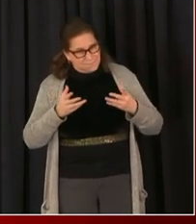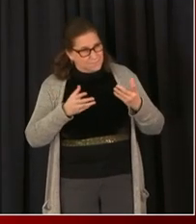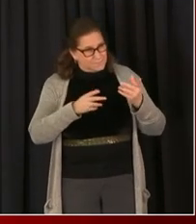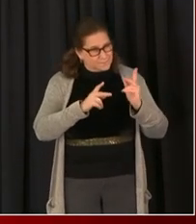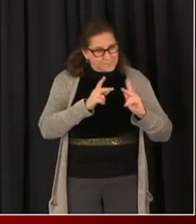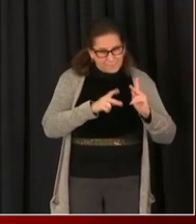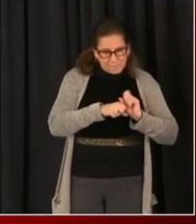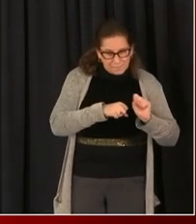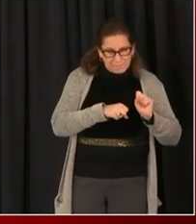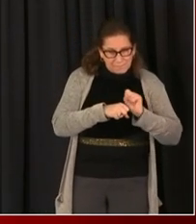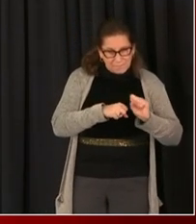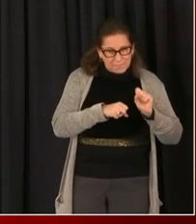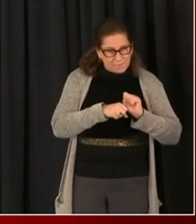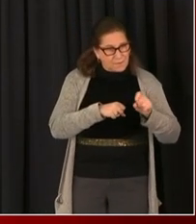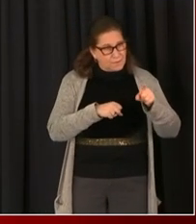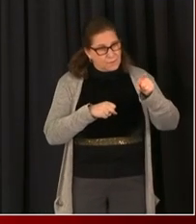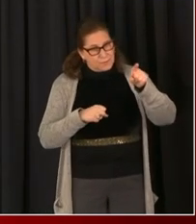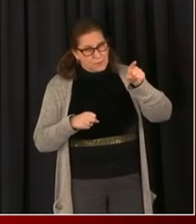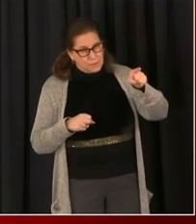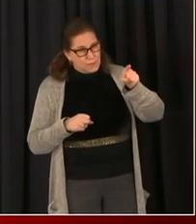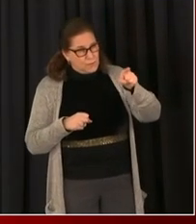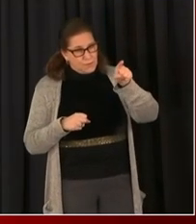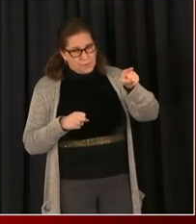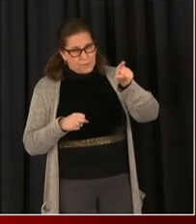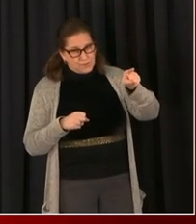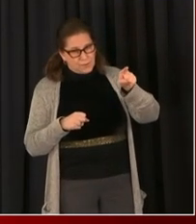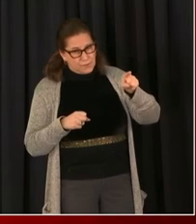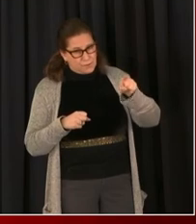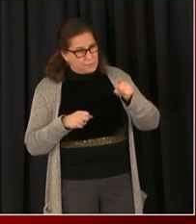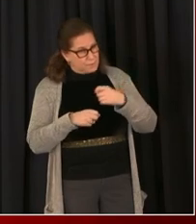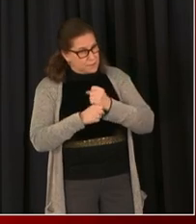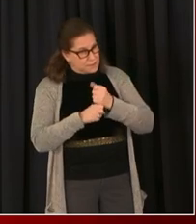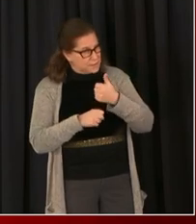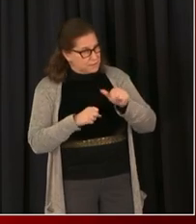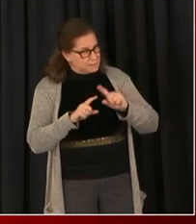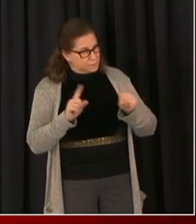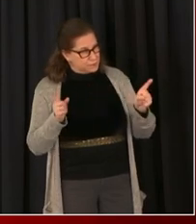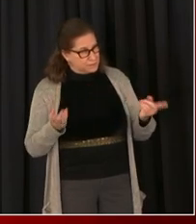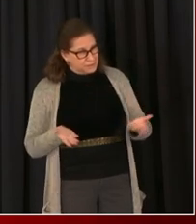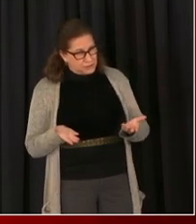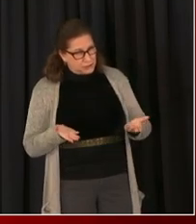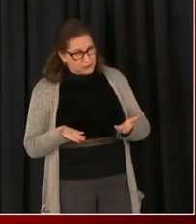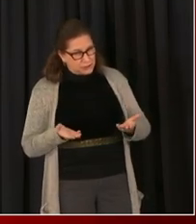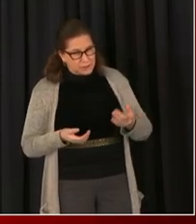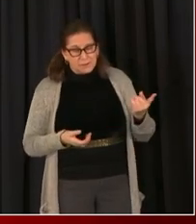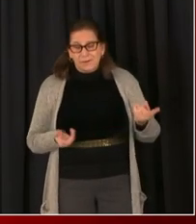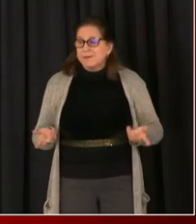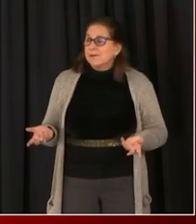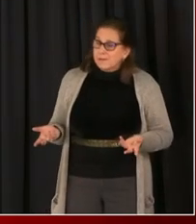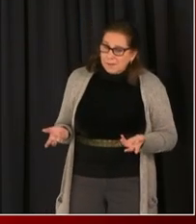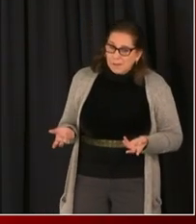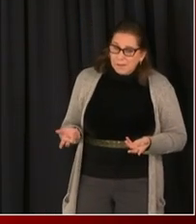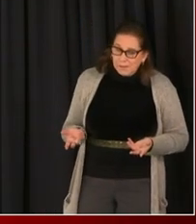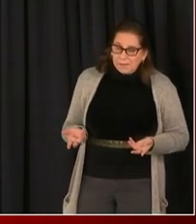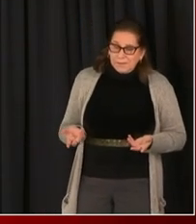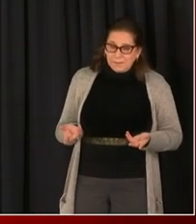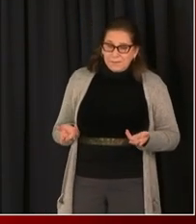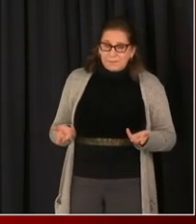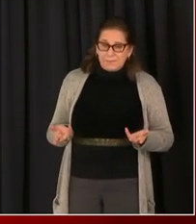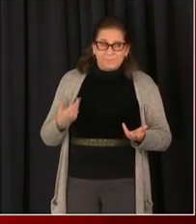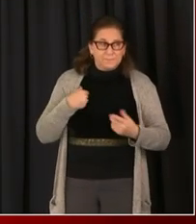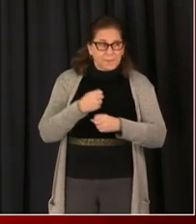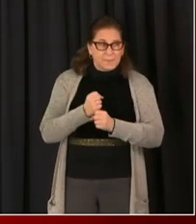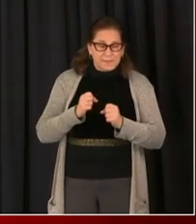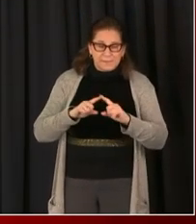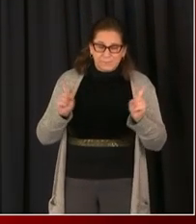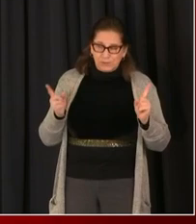make any difference, the stuff you've been doing? Yes. So It's made a difference. I was going to ask you, Sam, because I have